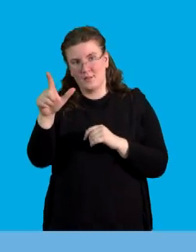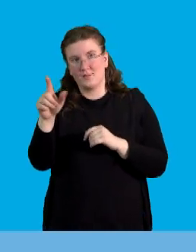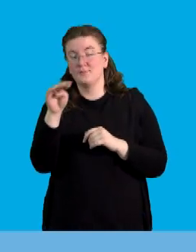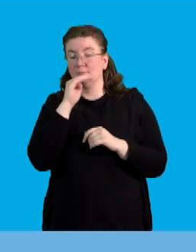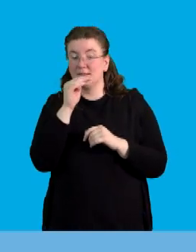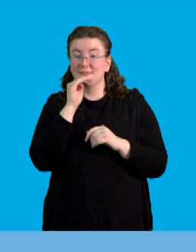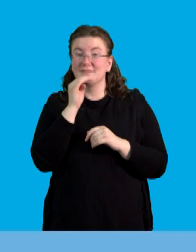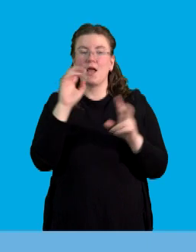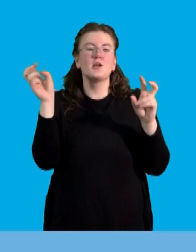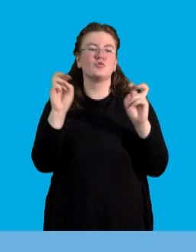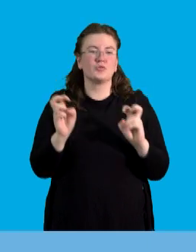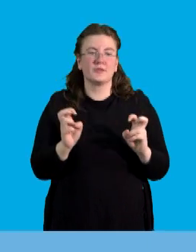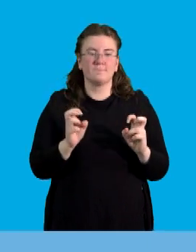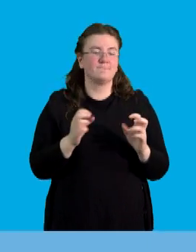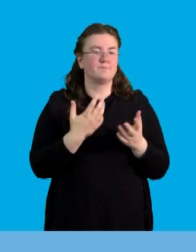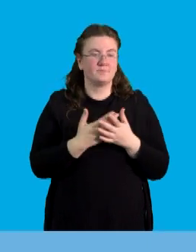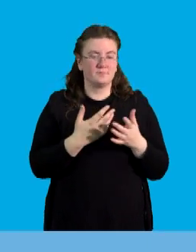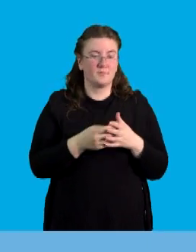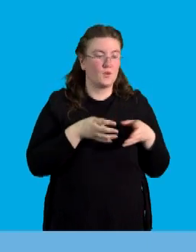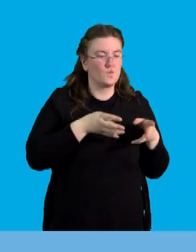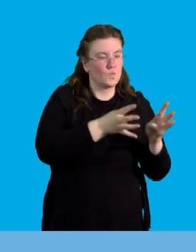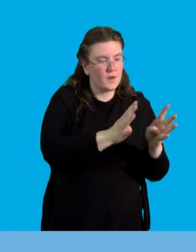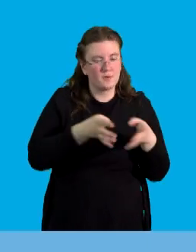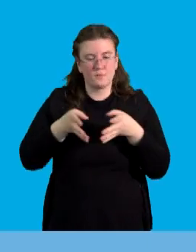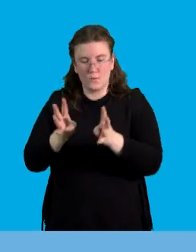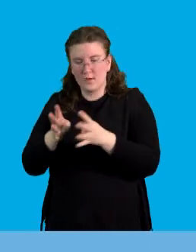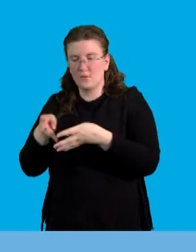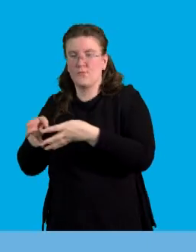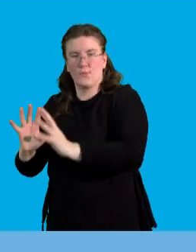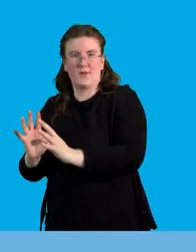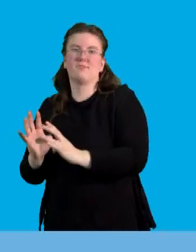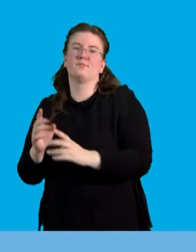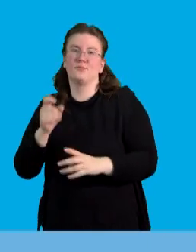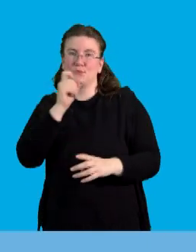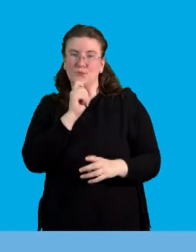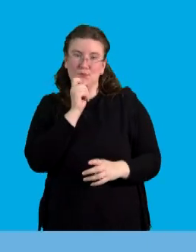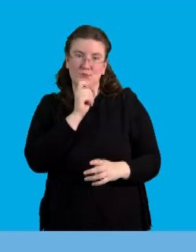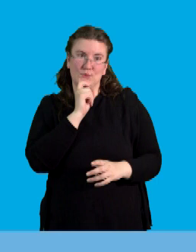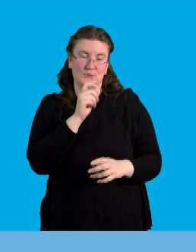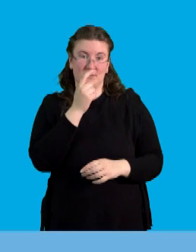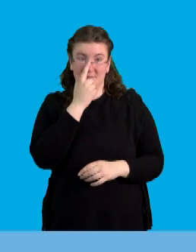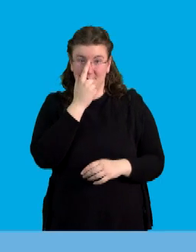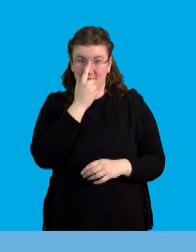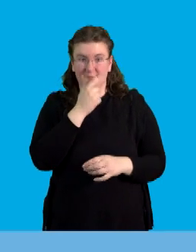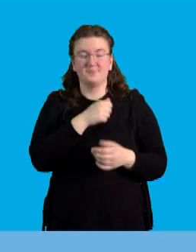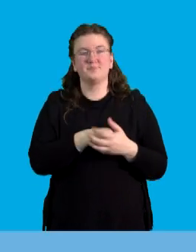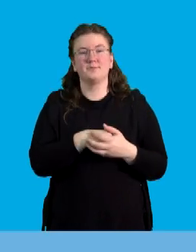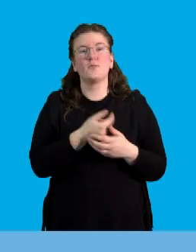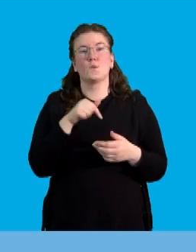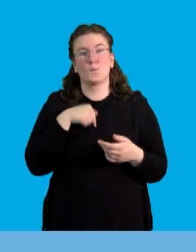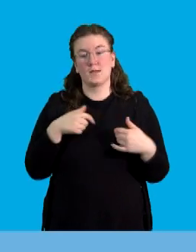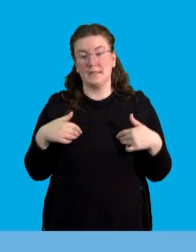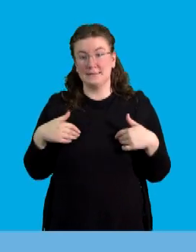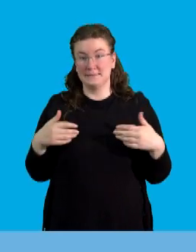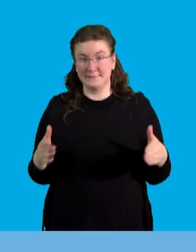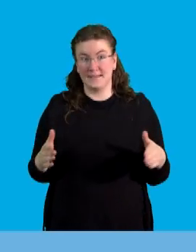more than one path to take. And in this case, it's going to be 3 different paths that the current can be taking. So we're going